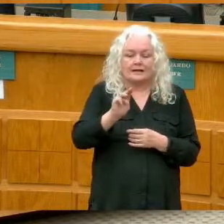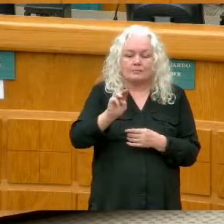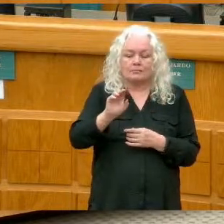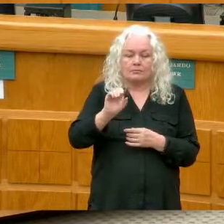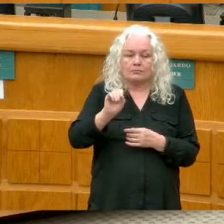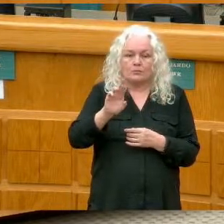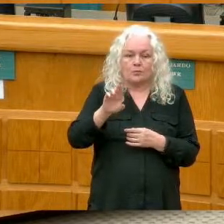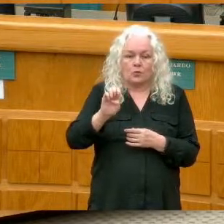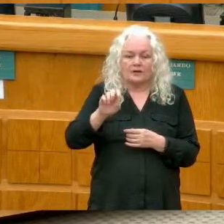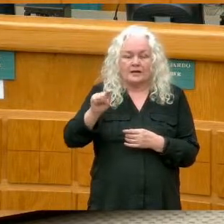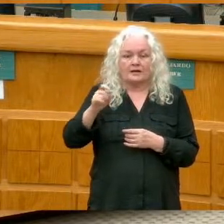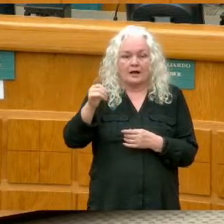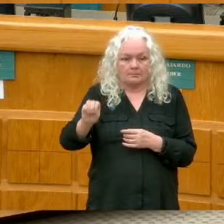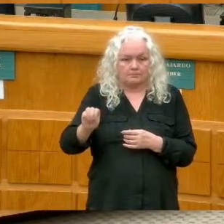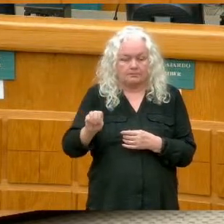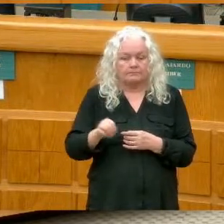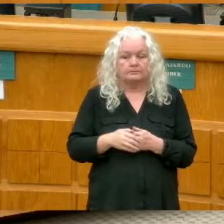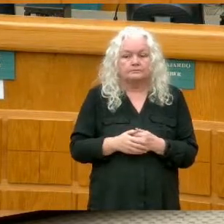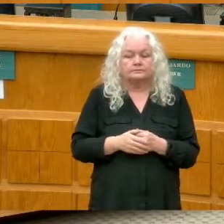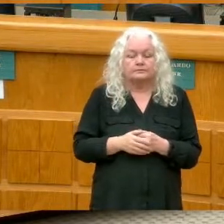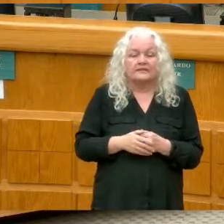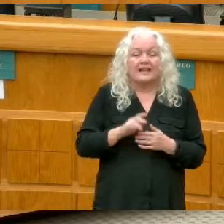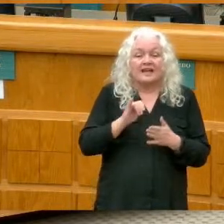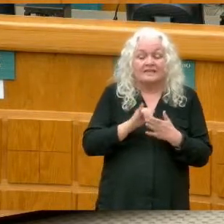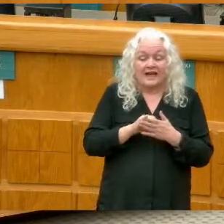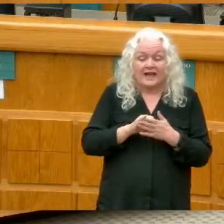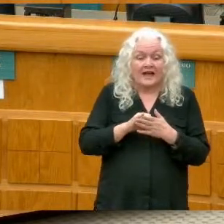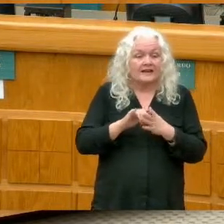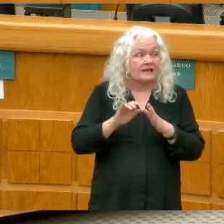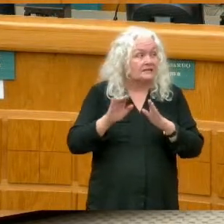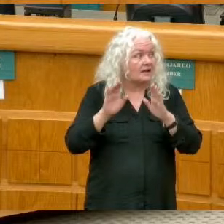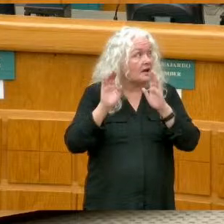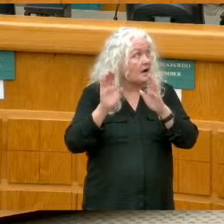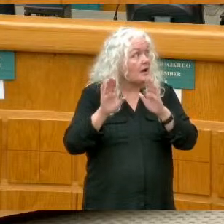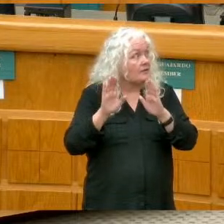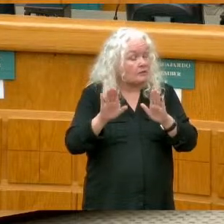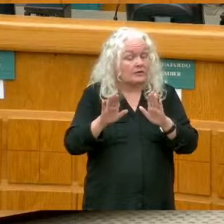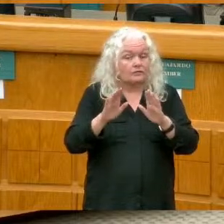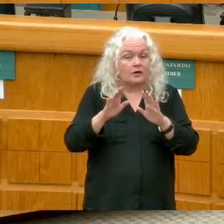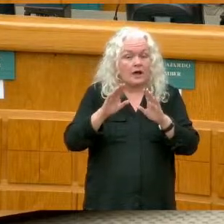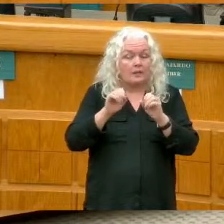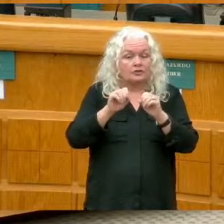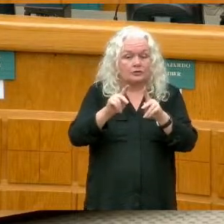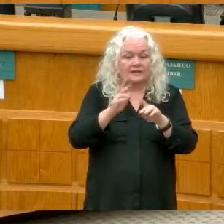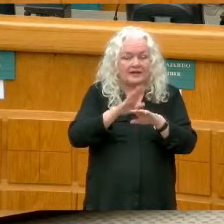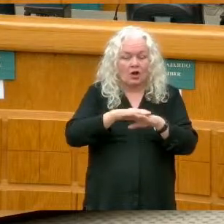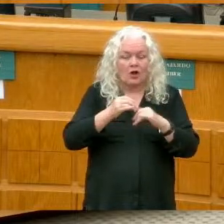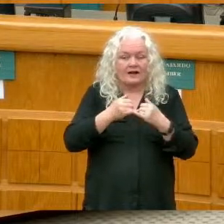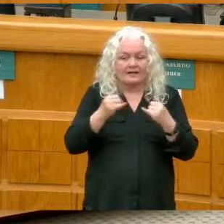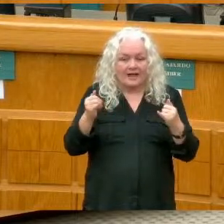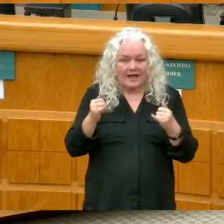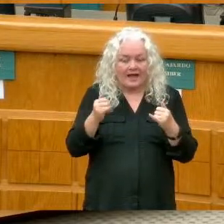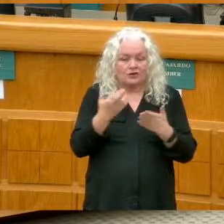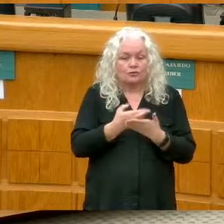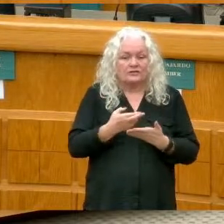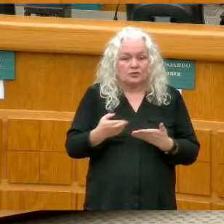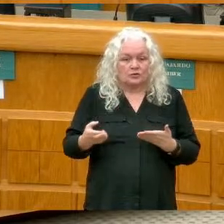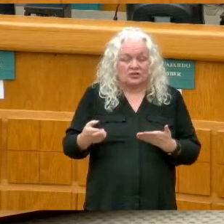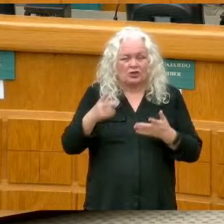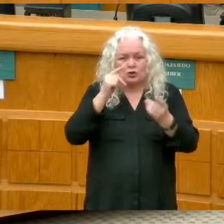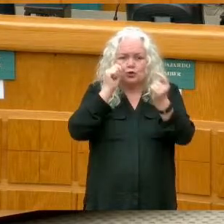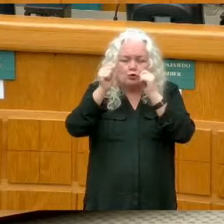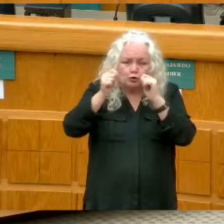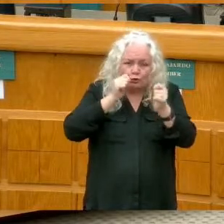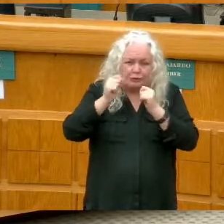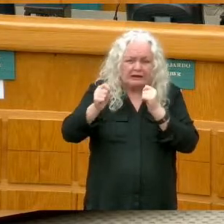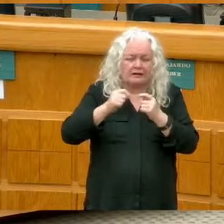ucmore.com, ucmore.com. This is an unbelievable opportunity to get online resources, tutoring,